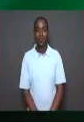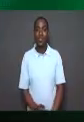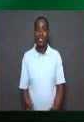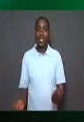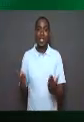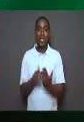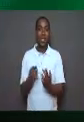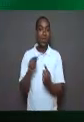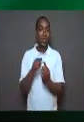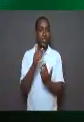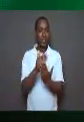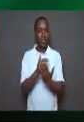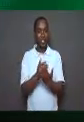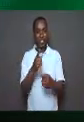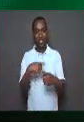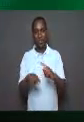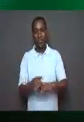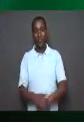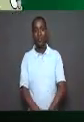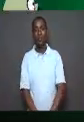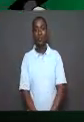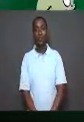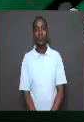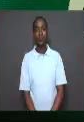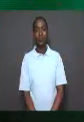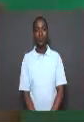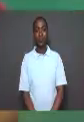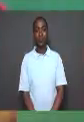Let's get back to our lesson.